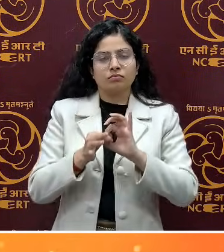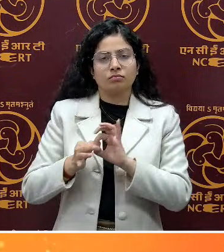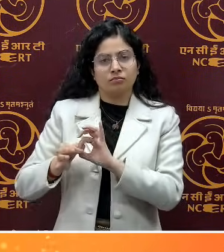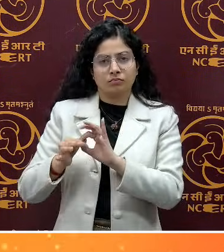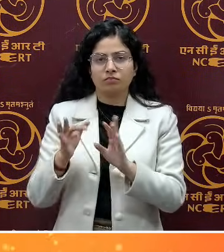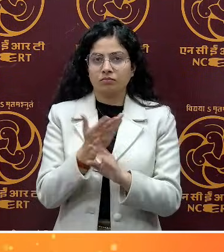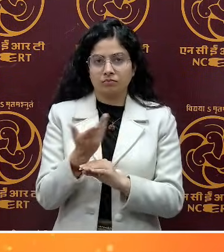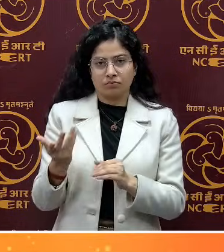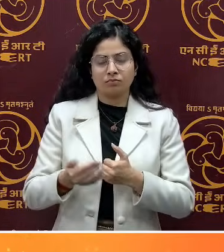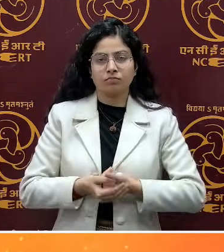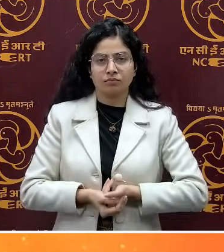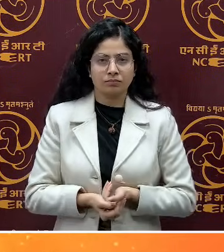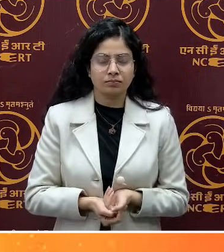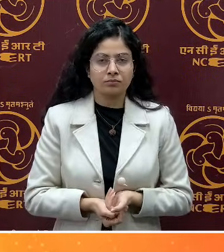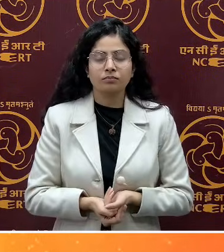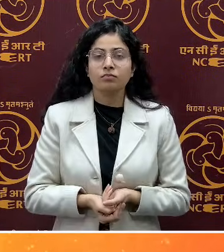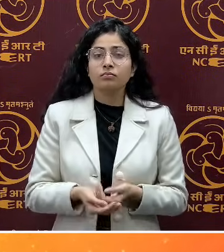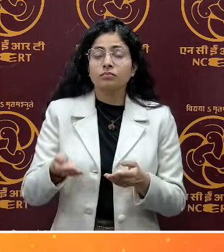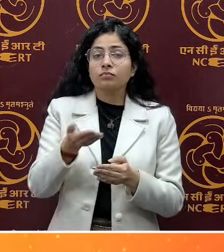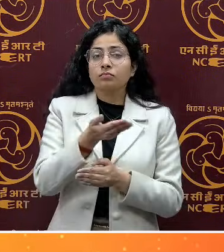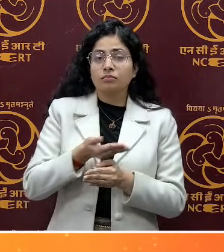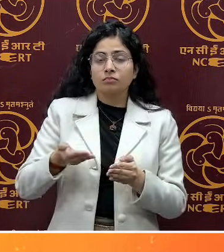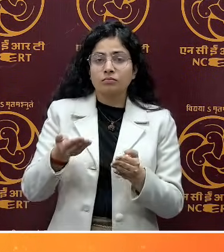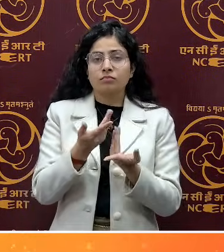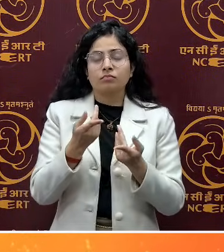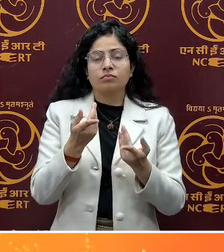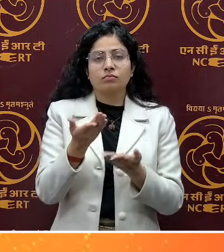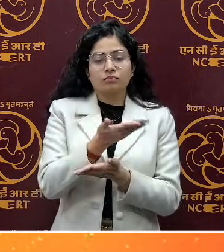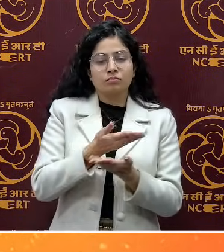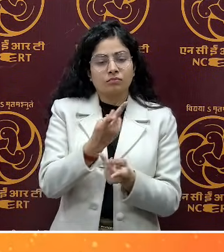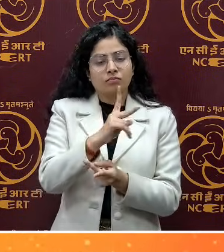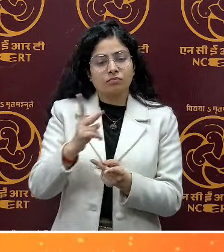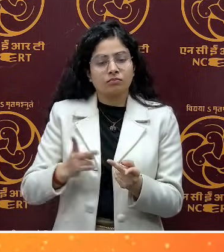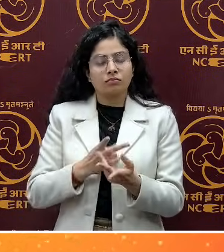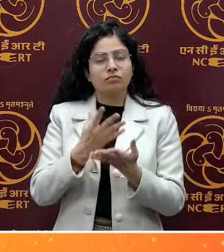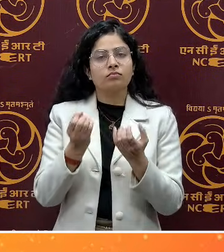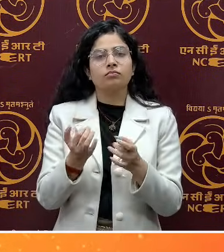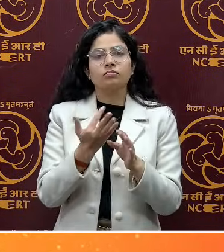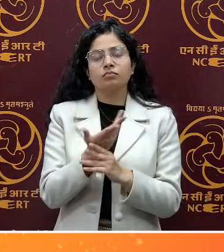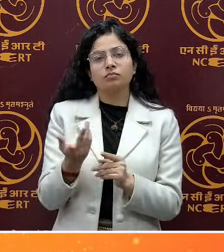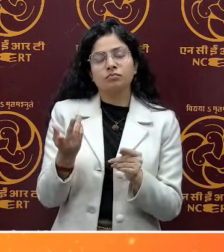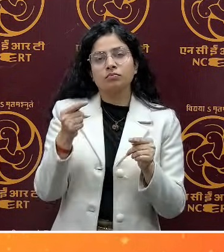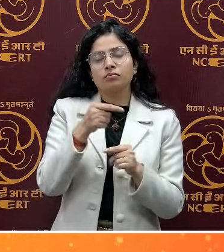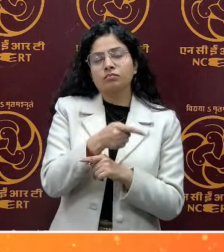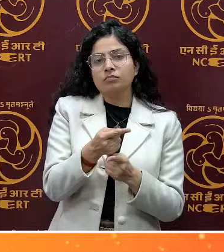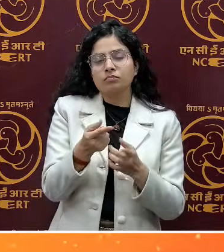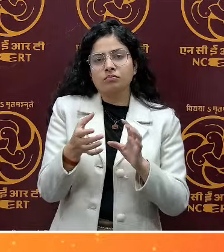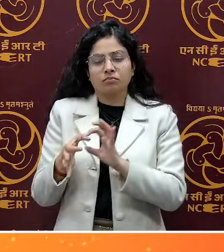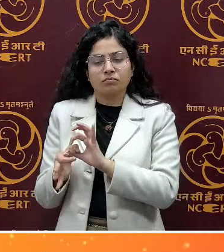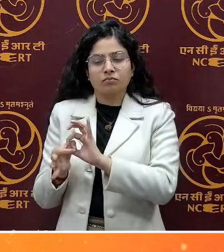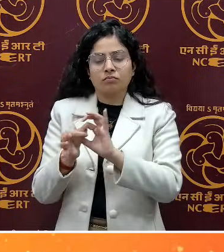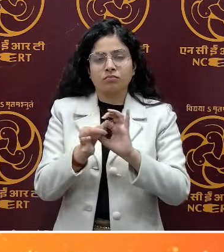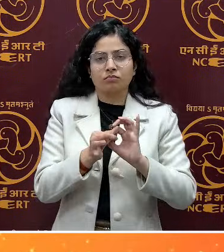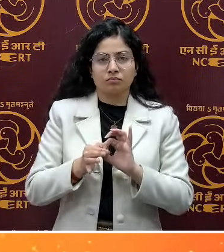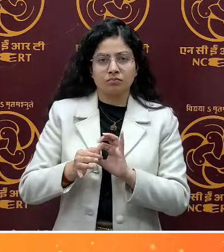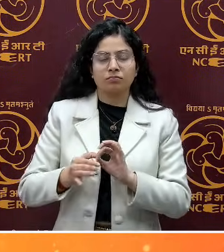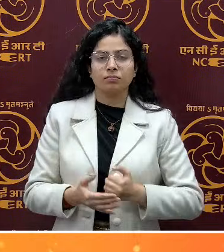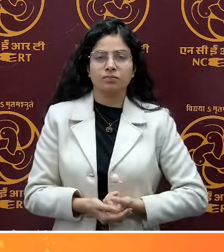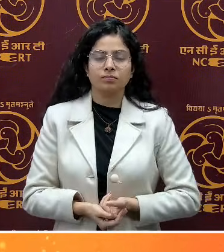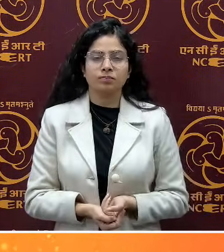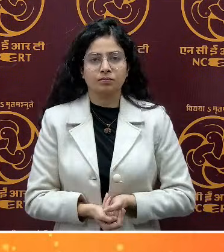nature. We'll see that what makes them, what are the needs of different organisms due to which they are interdependent on one